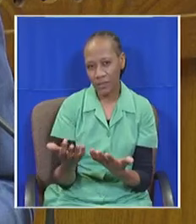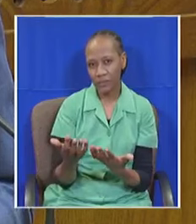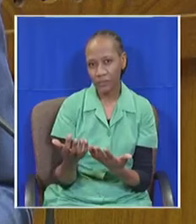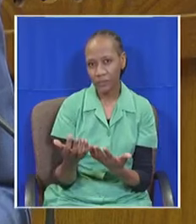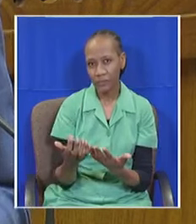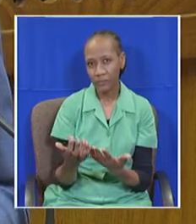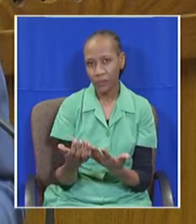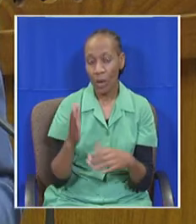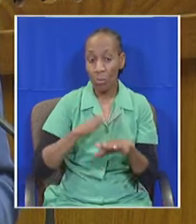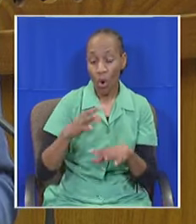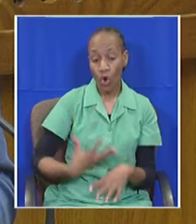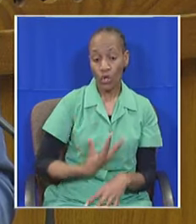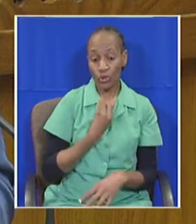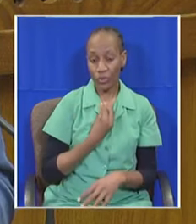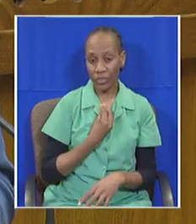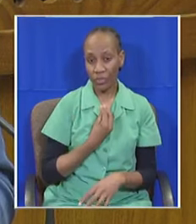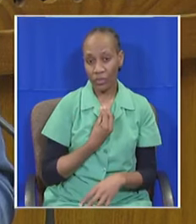of